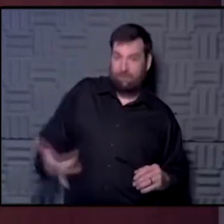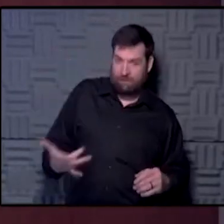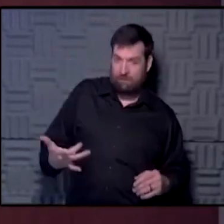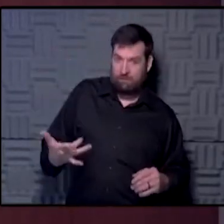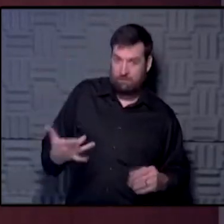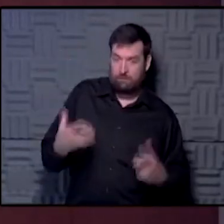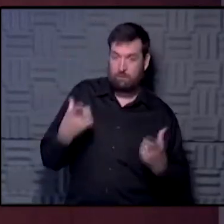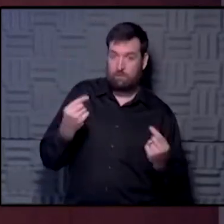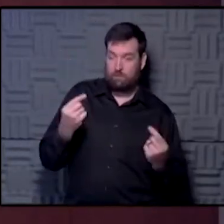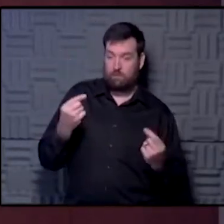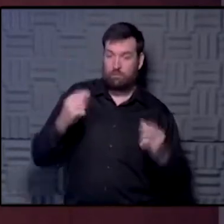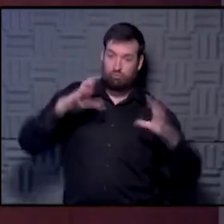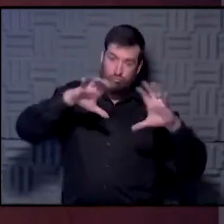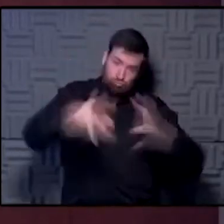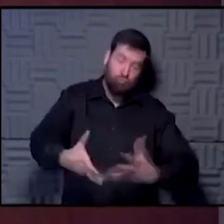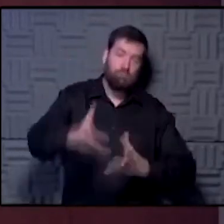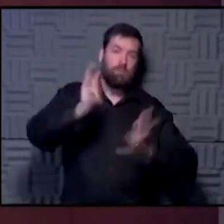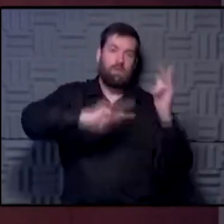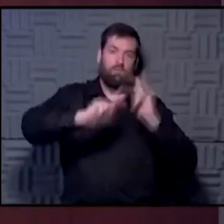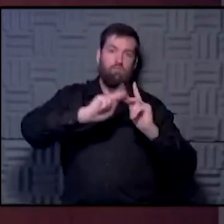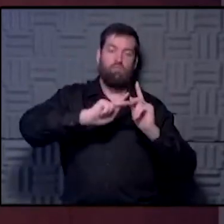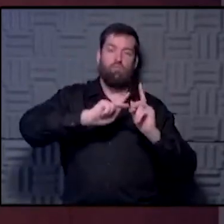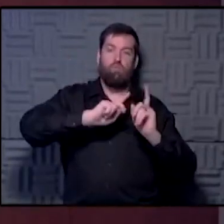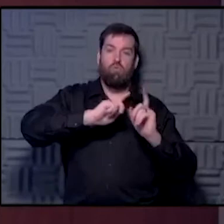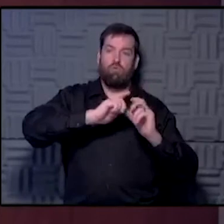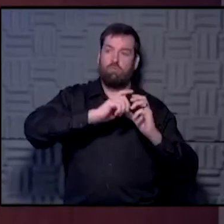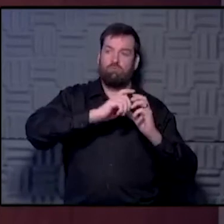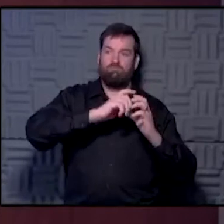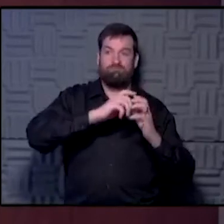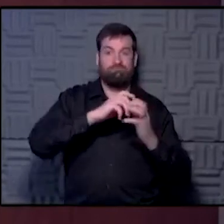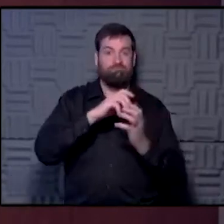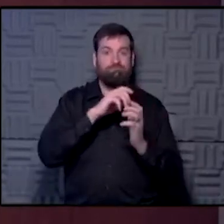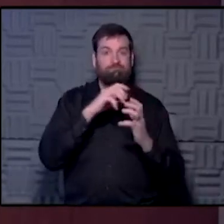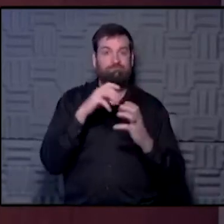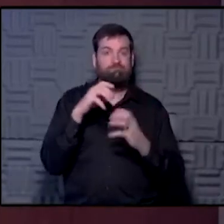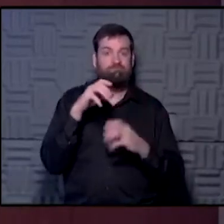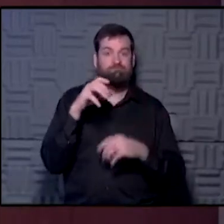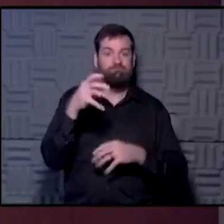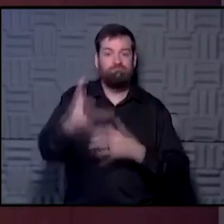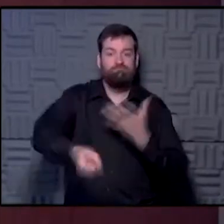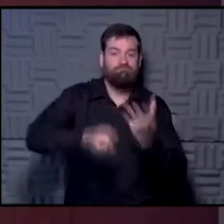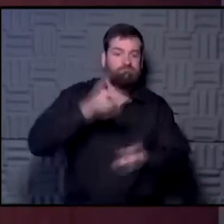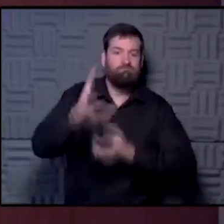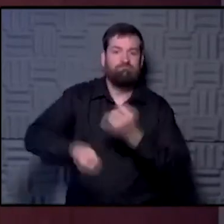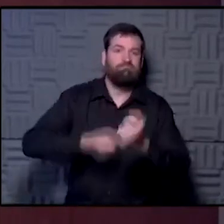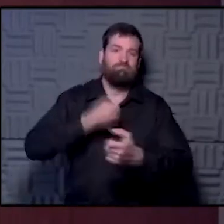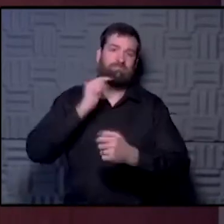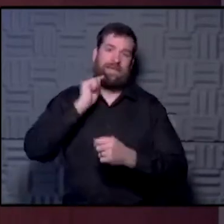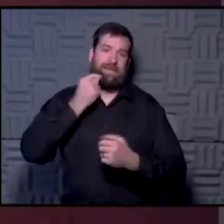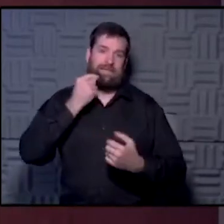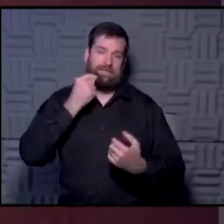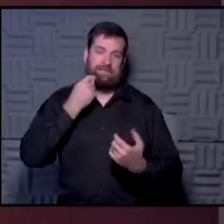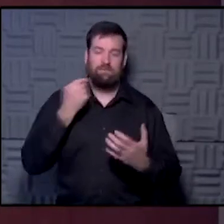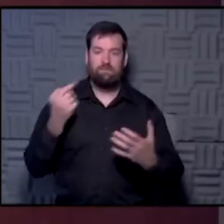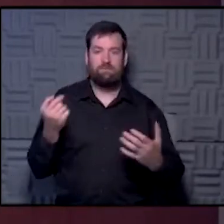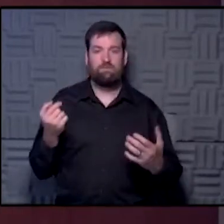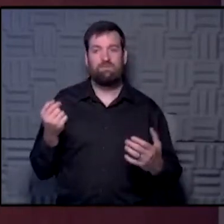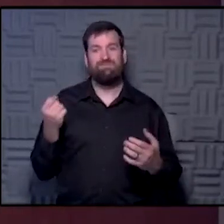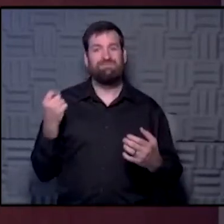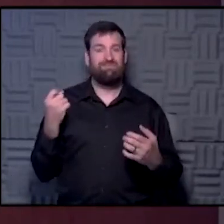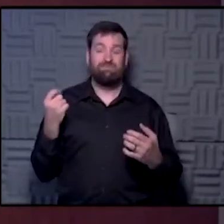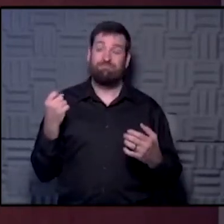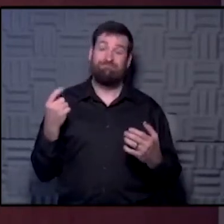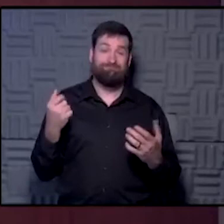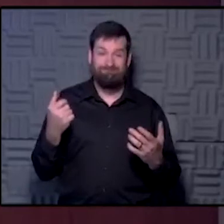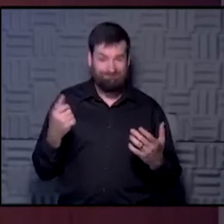trick-or-treating involves groups of people going to a community bucket to grab candy out of it, which are all things that